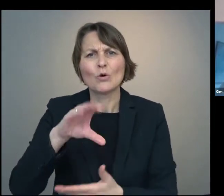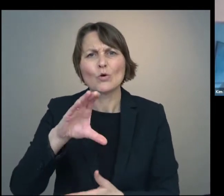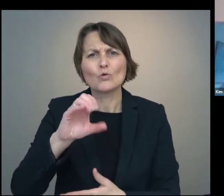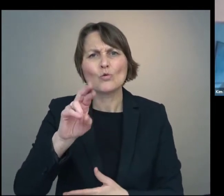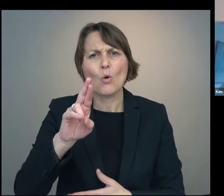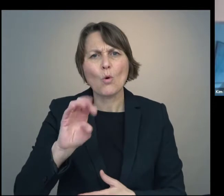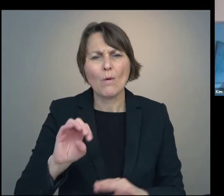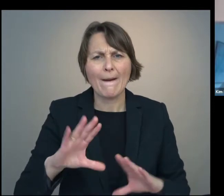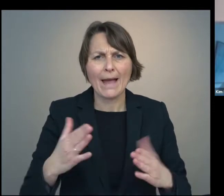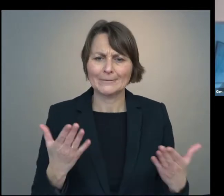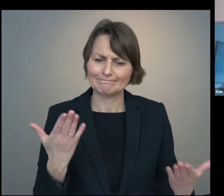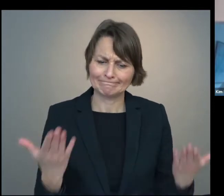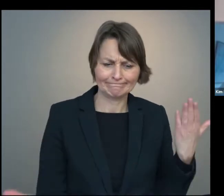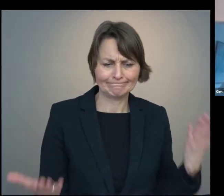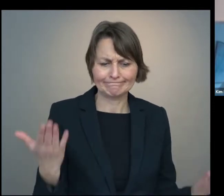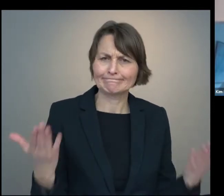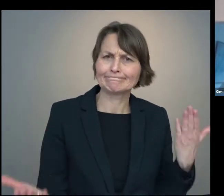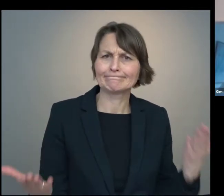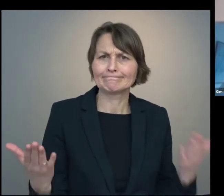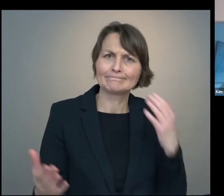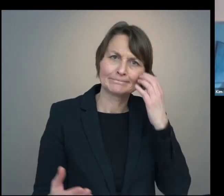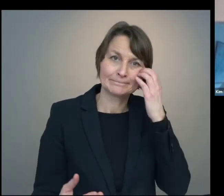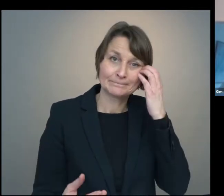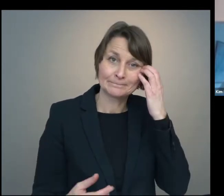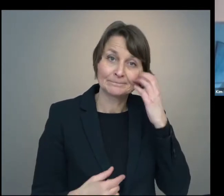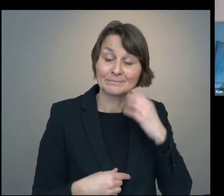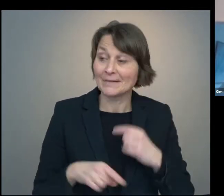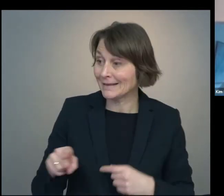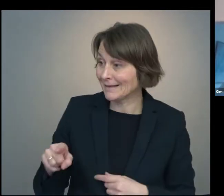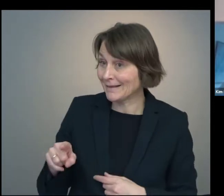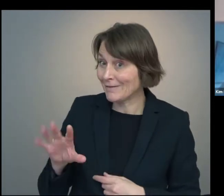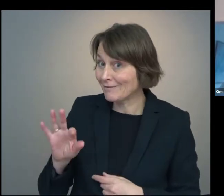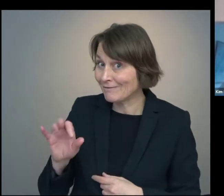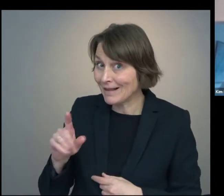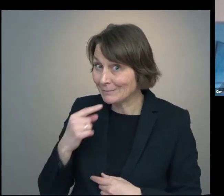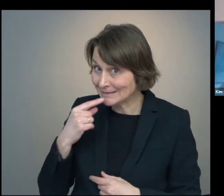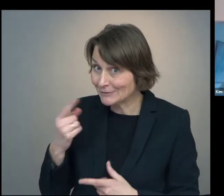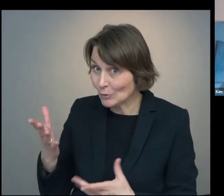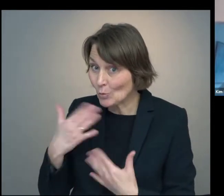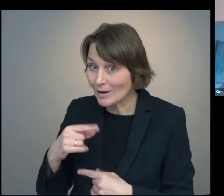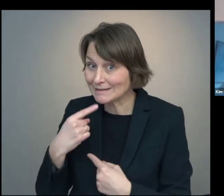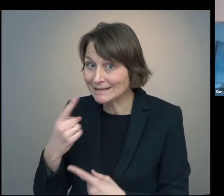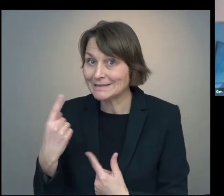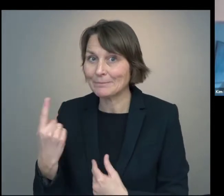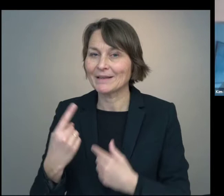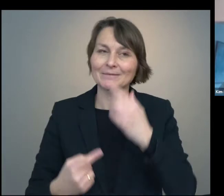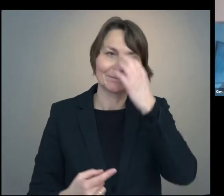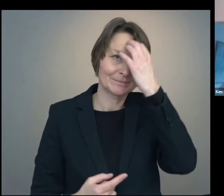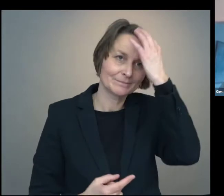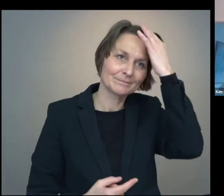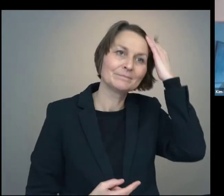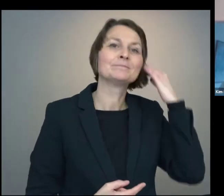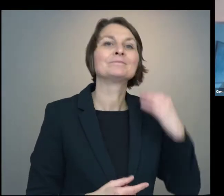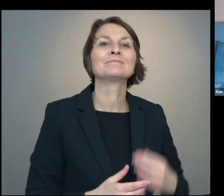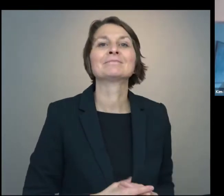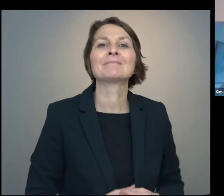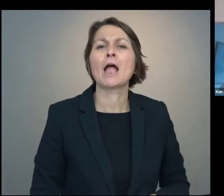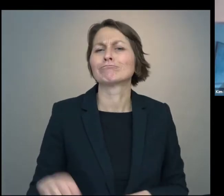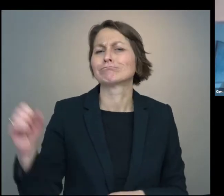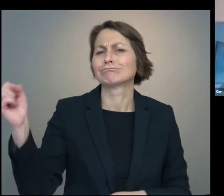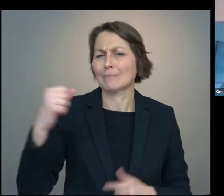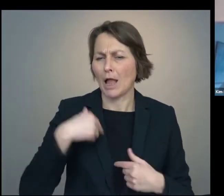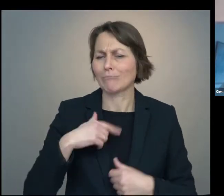One for Filip, I guess, or for you. Kim is unmuting, so do you want to say something? Please start, Filip.